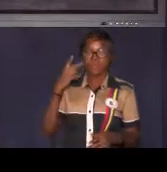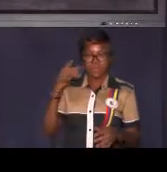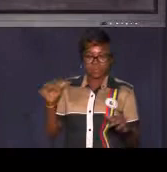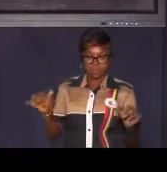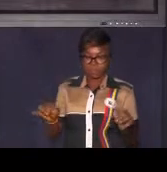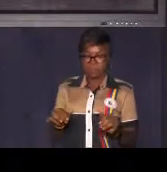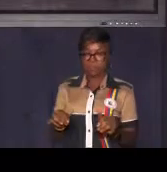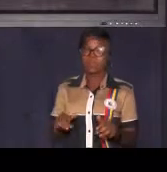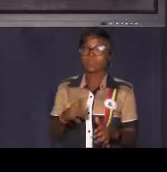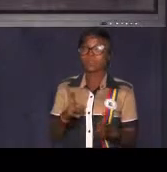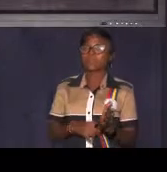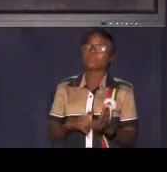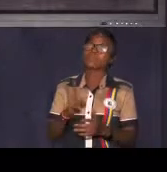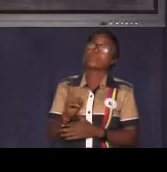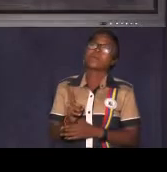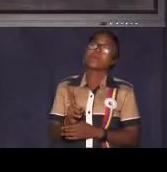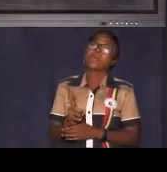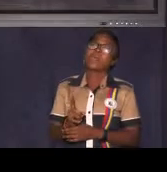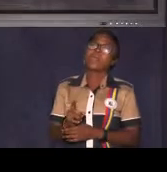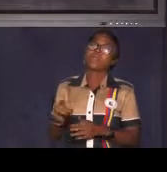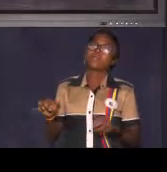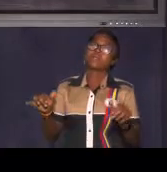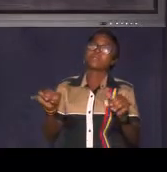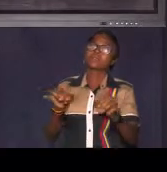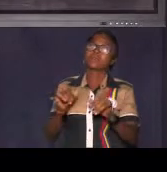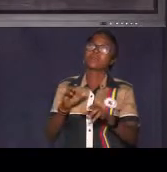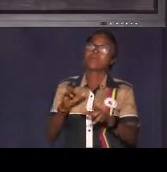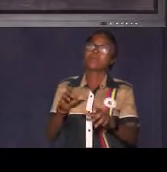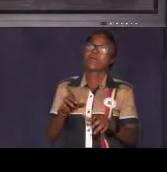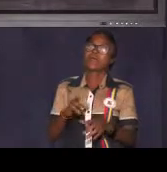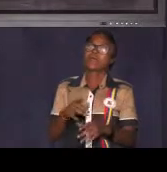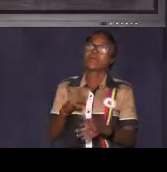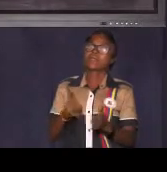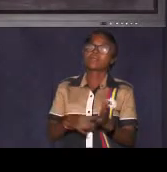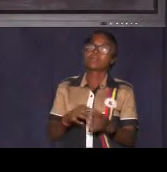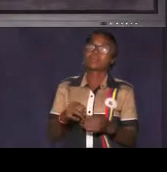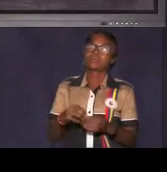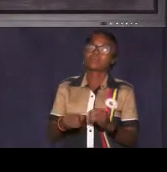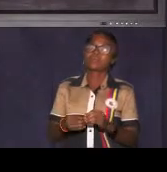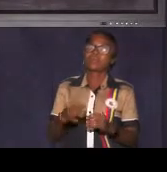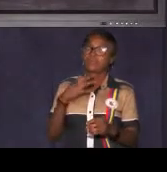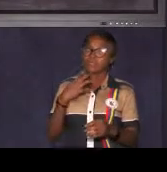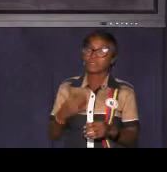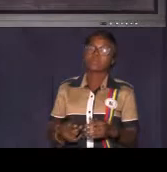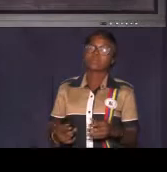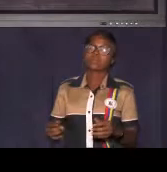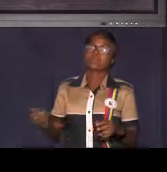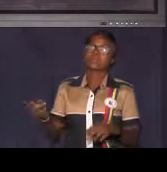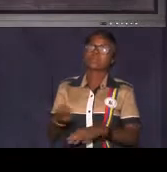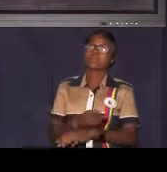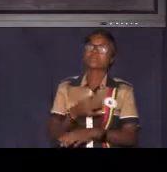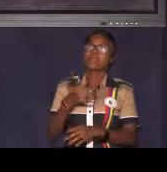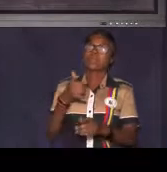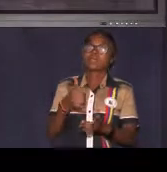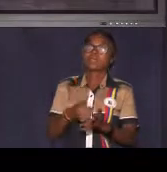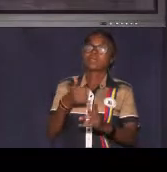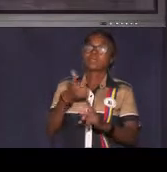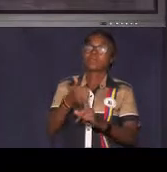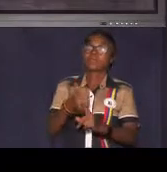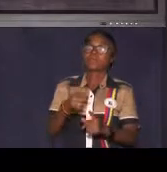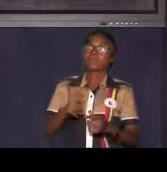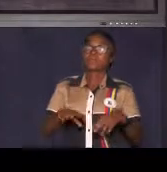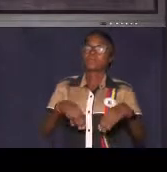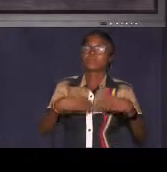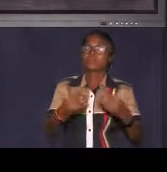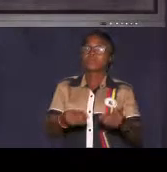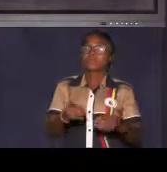number. Observe that they are the same thing. This one is the same thing as this one. So this number is multiplying itself to